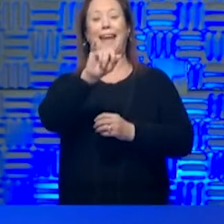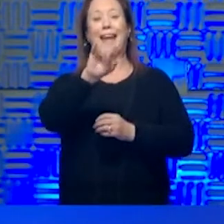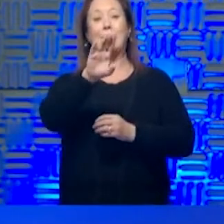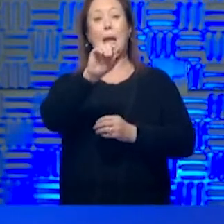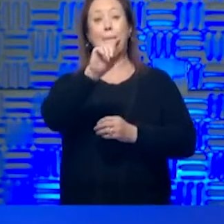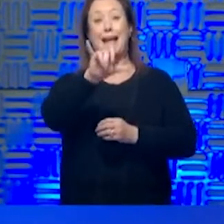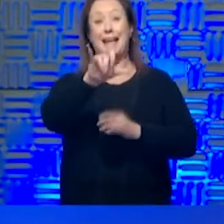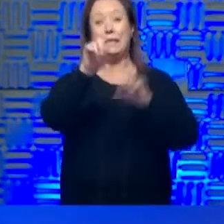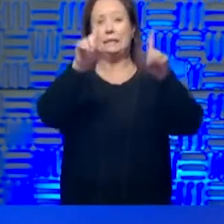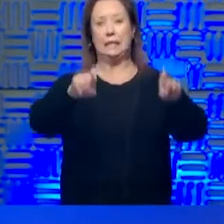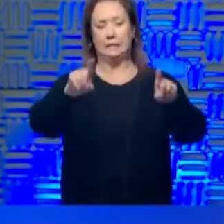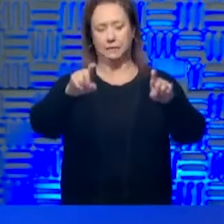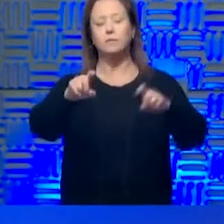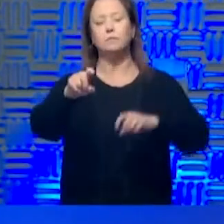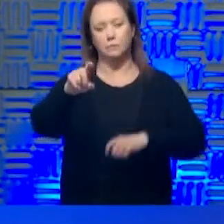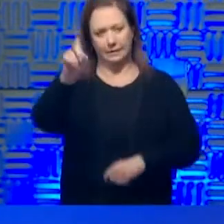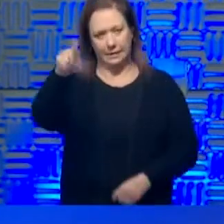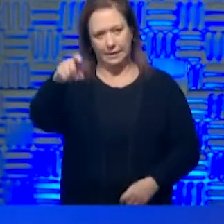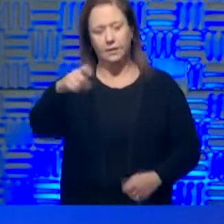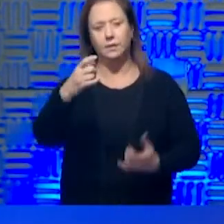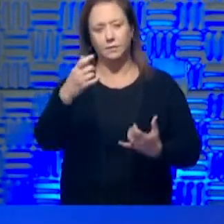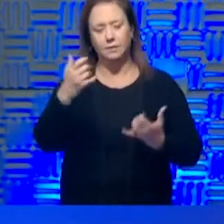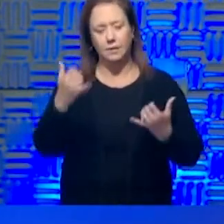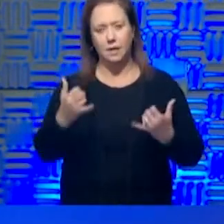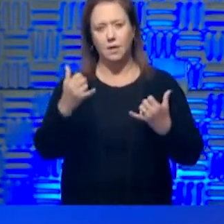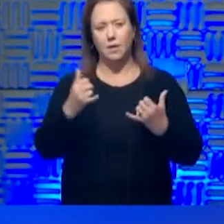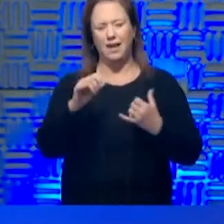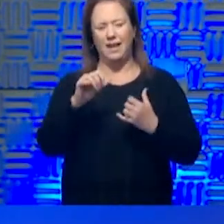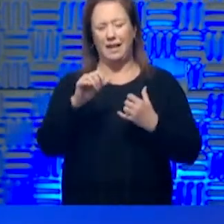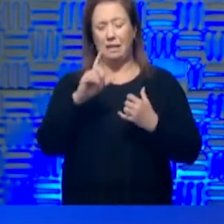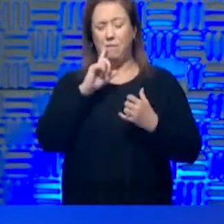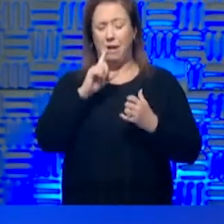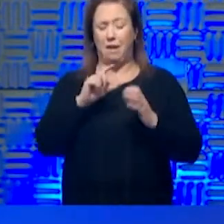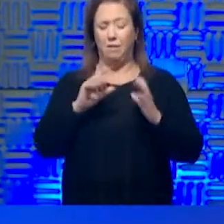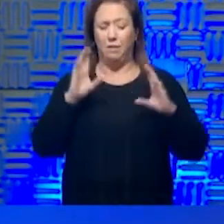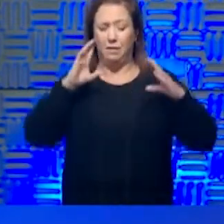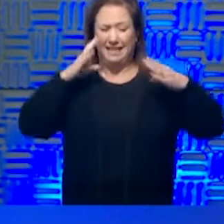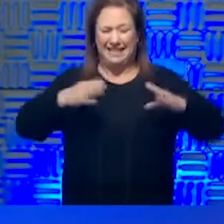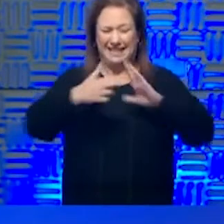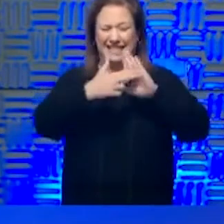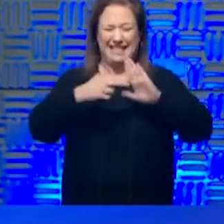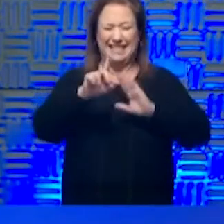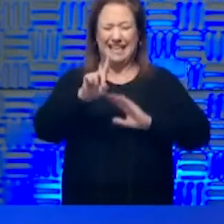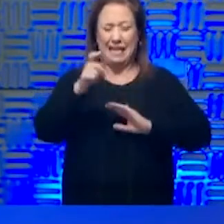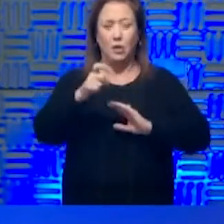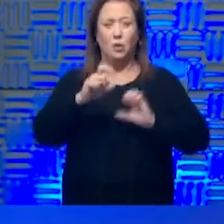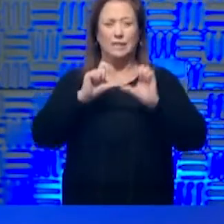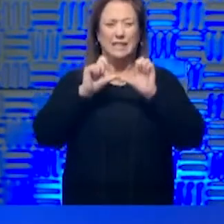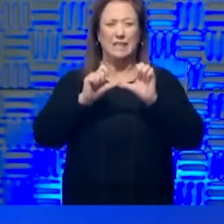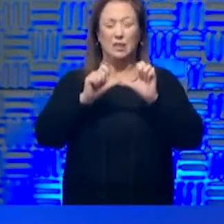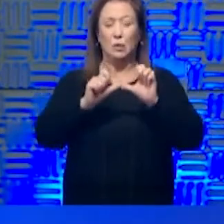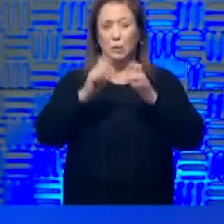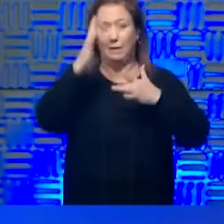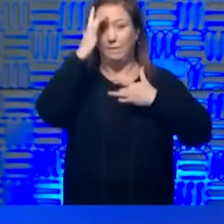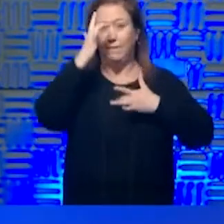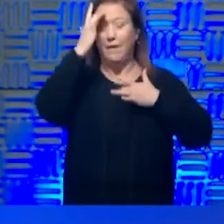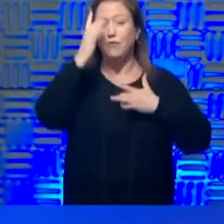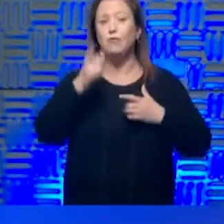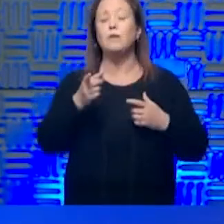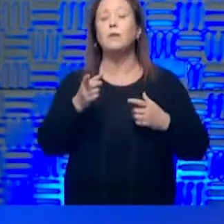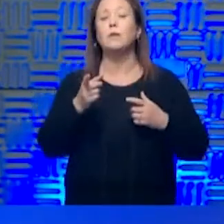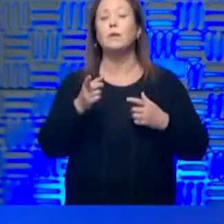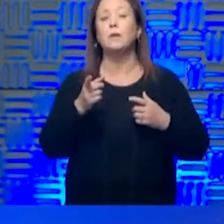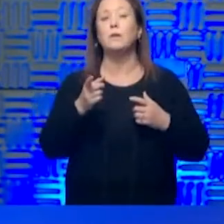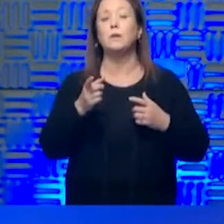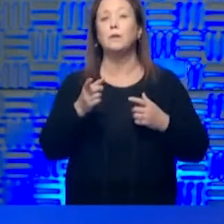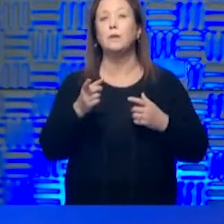definitely needed. I think right now in the acute phase, or to diagnose acute infection, I still think that